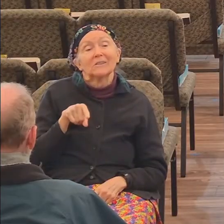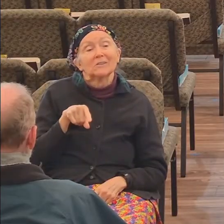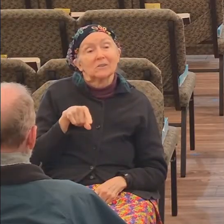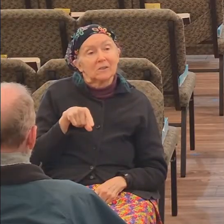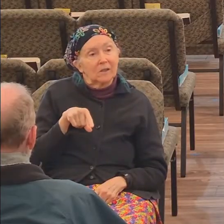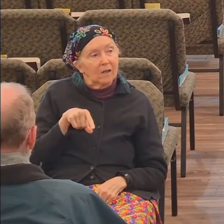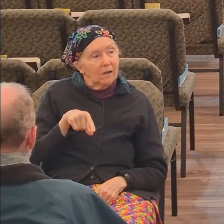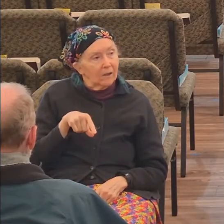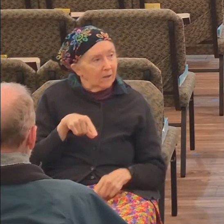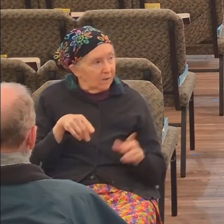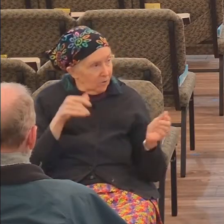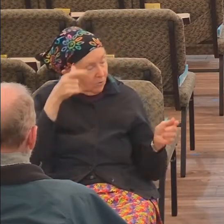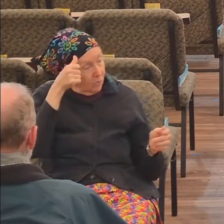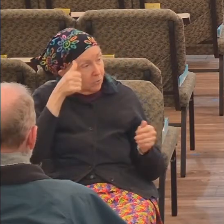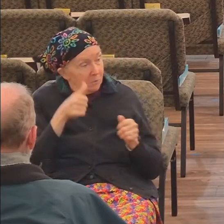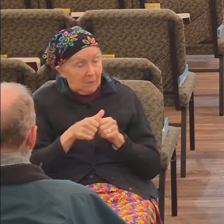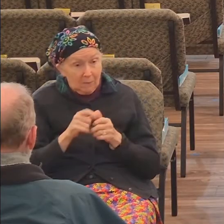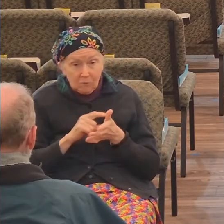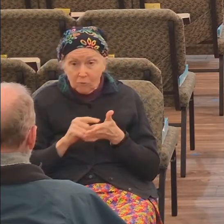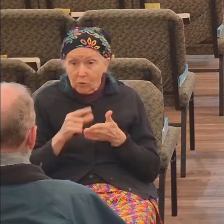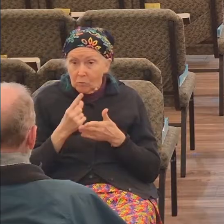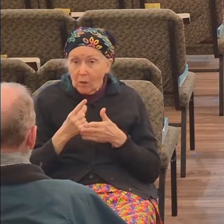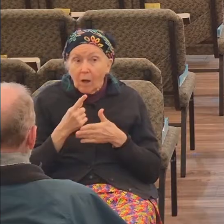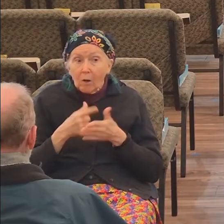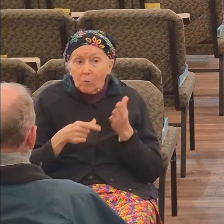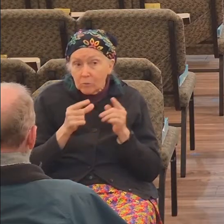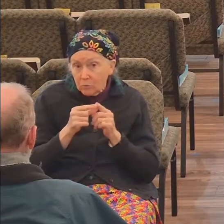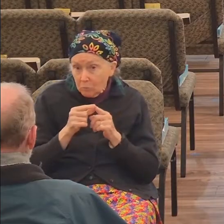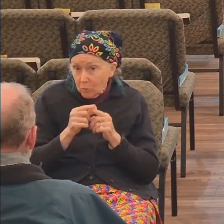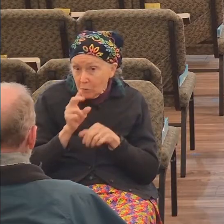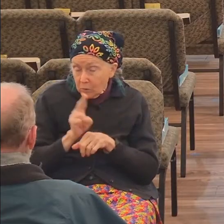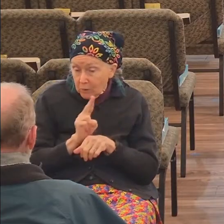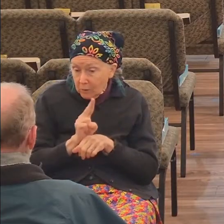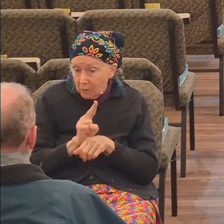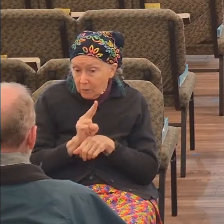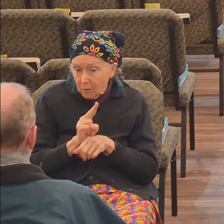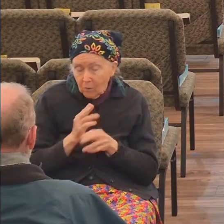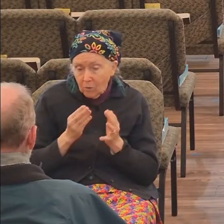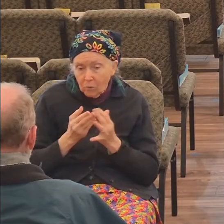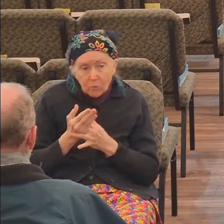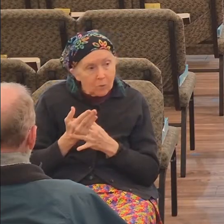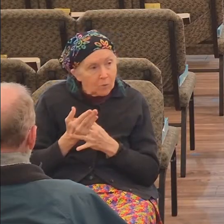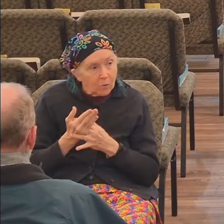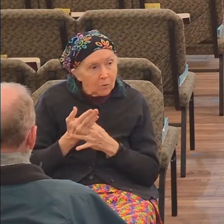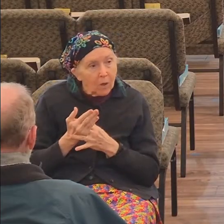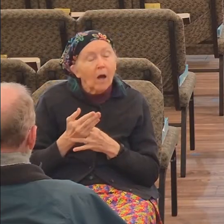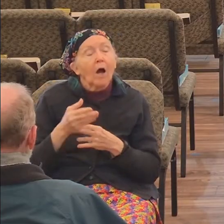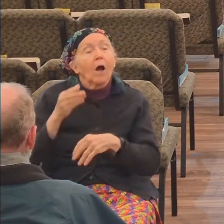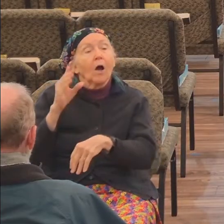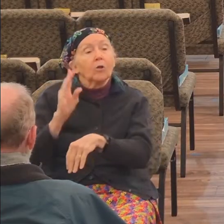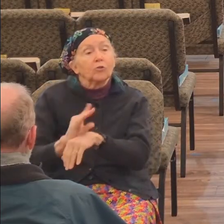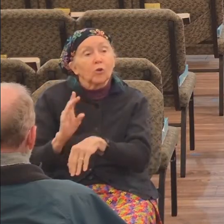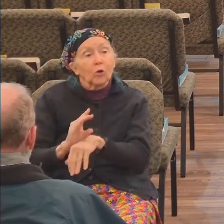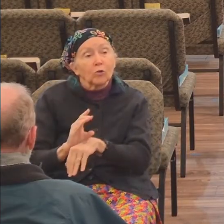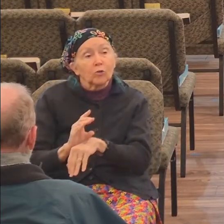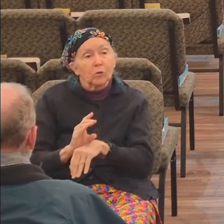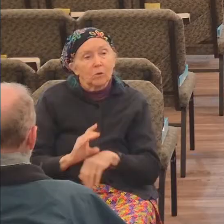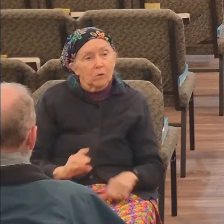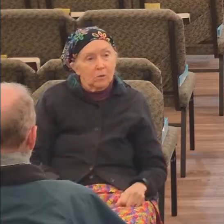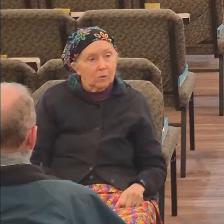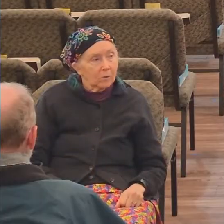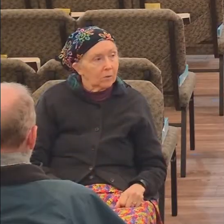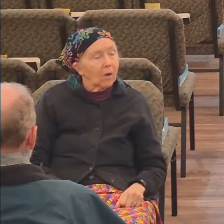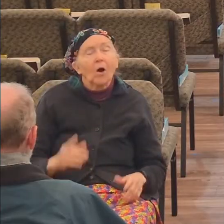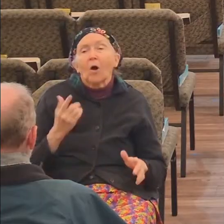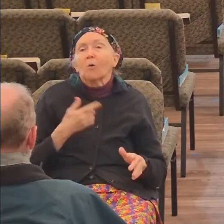Remember, look at verse 1. What's the word he uses there? To the what? Church. We could glide over that